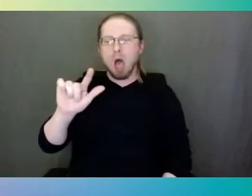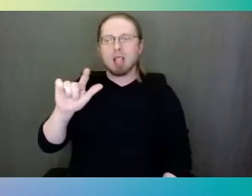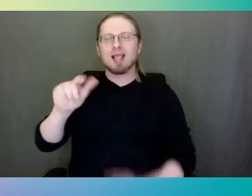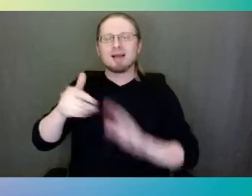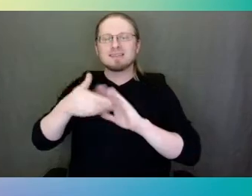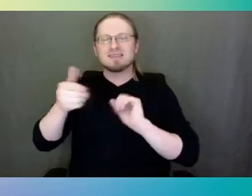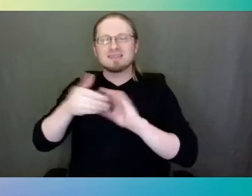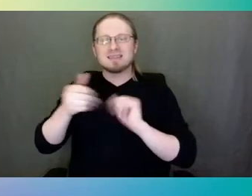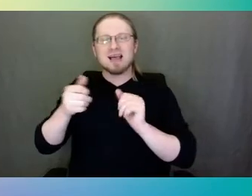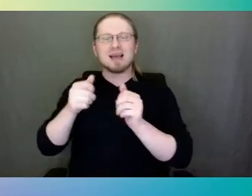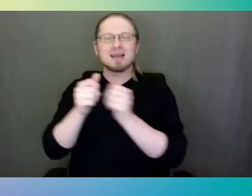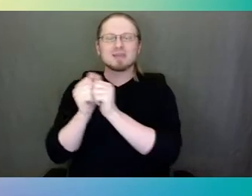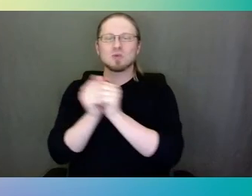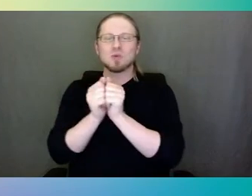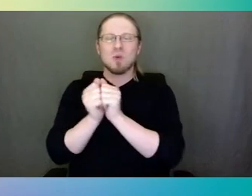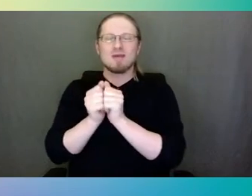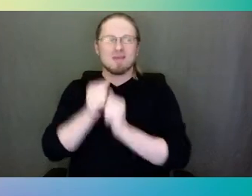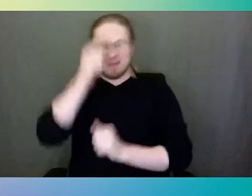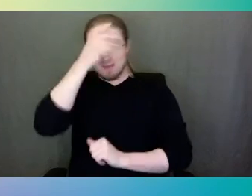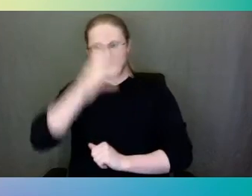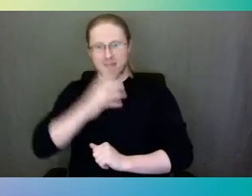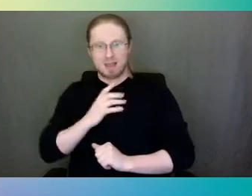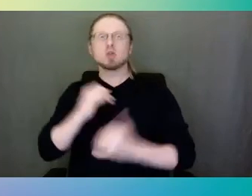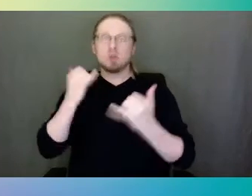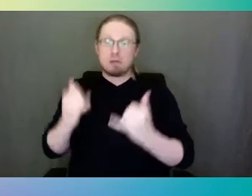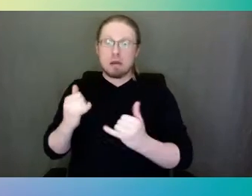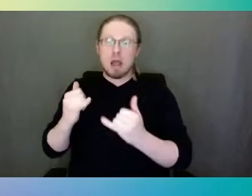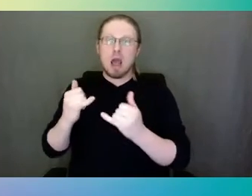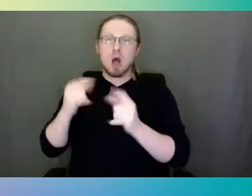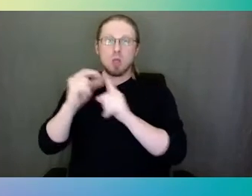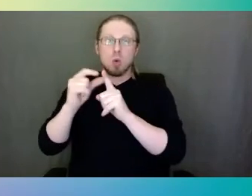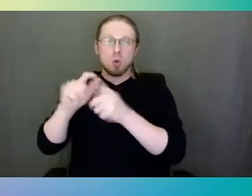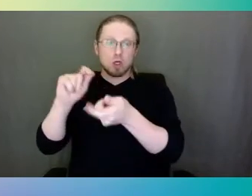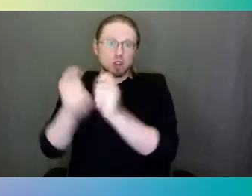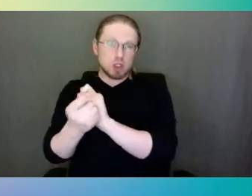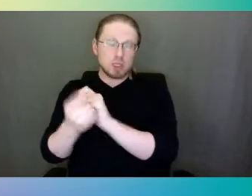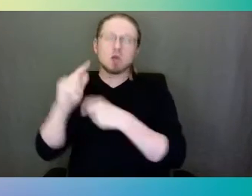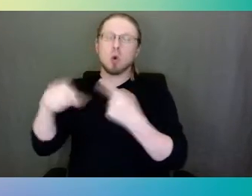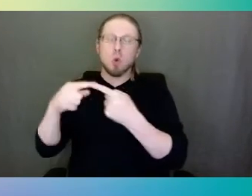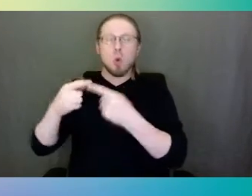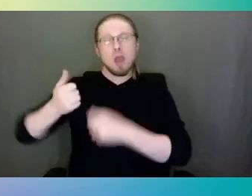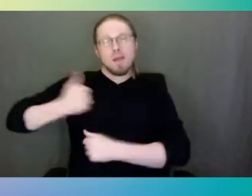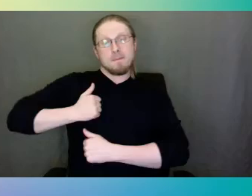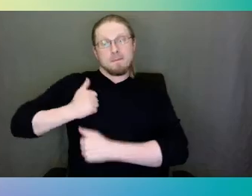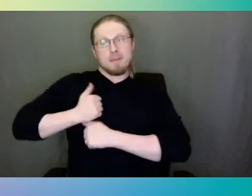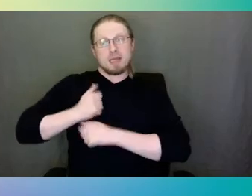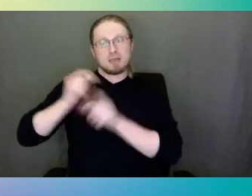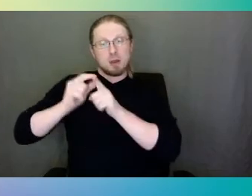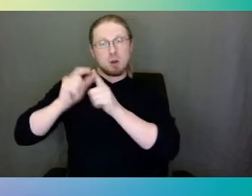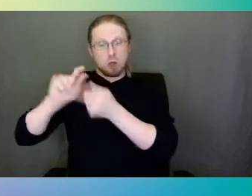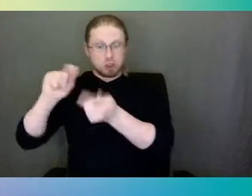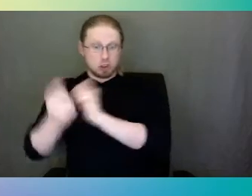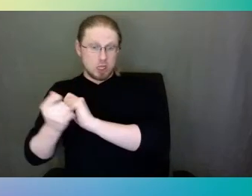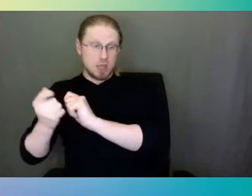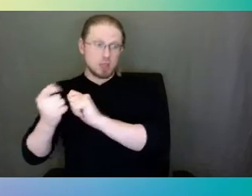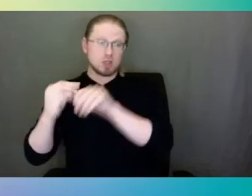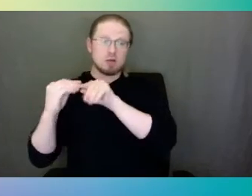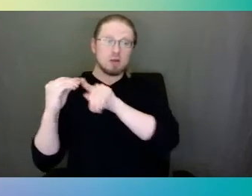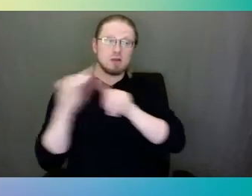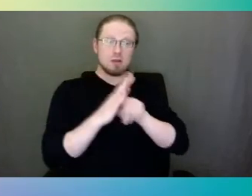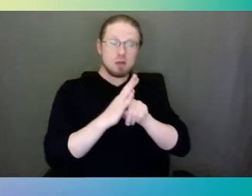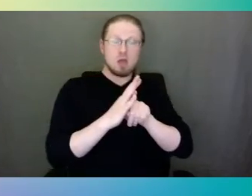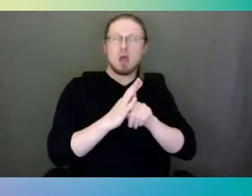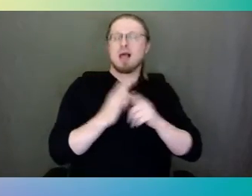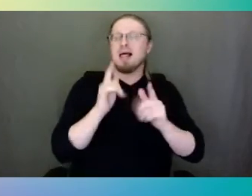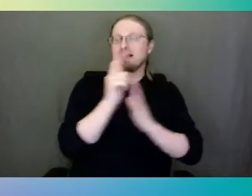of sodomy has changed. And when it changed in the military, it started to change in the legal system, and it started